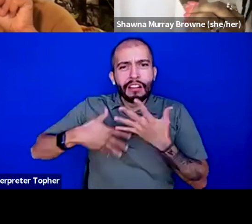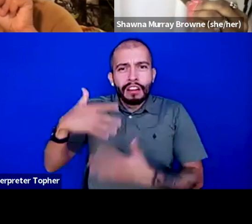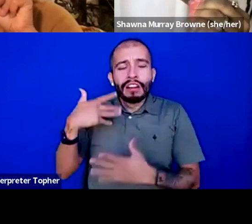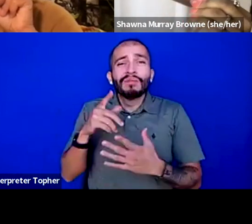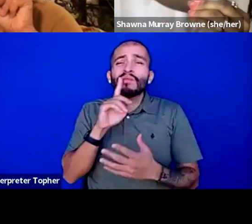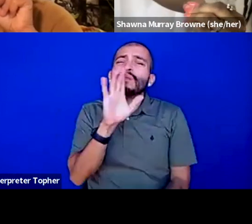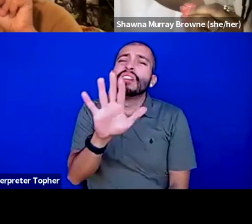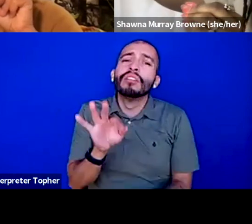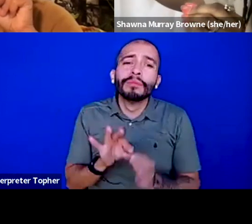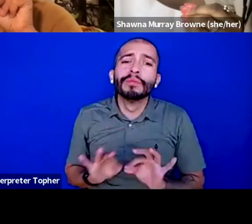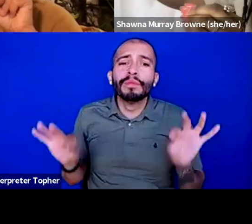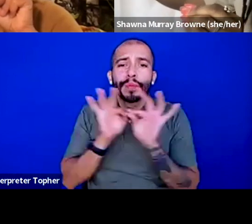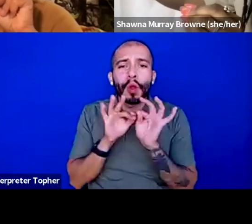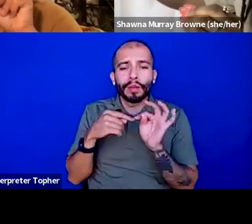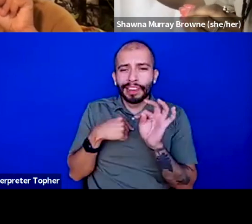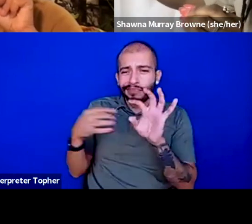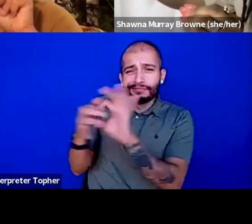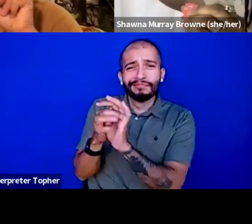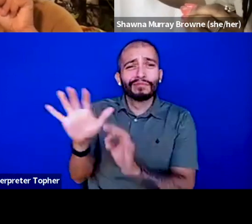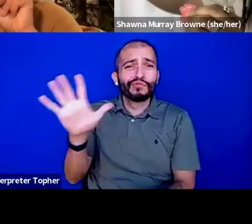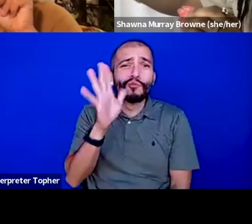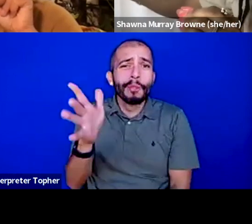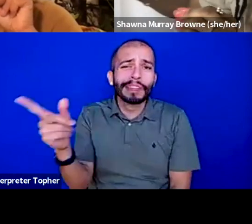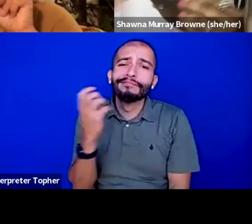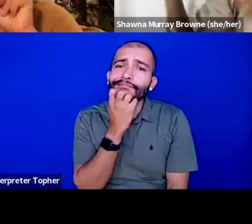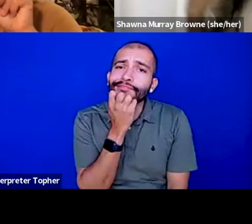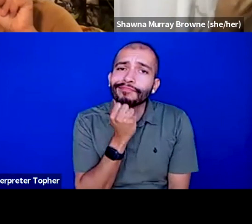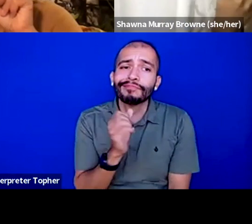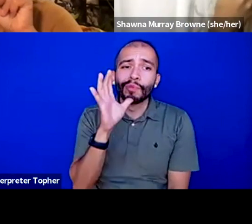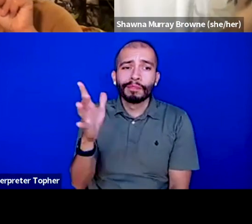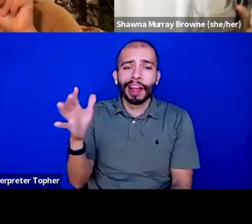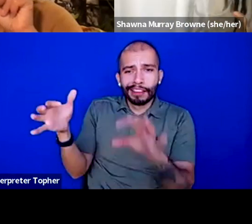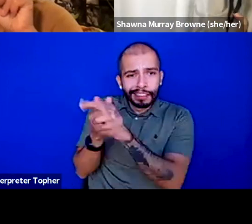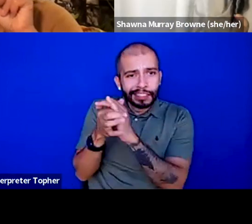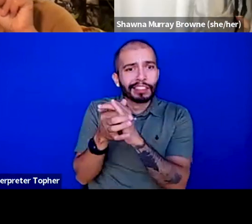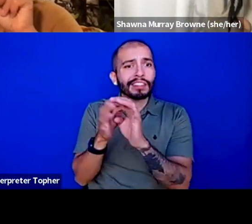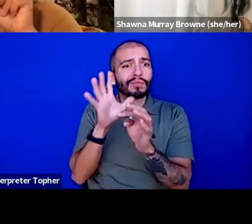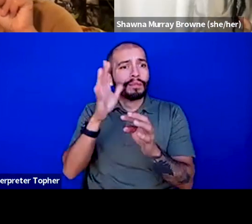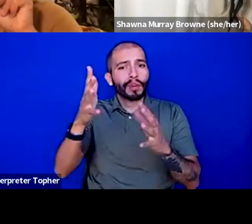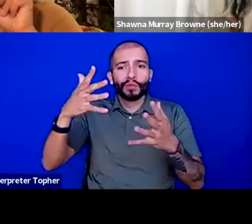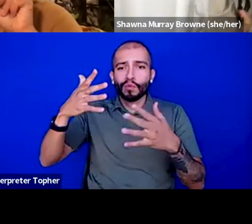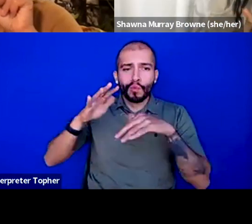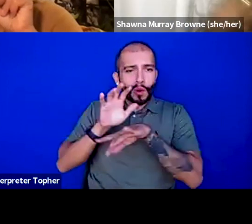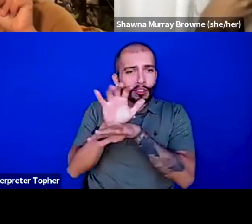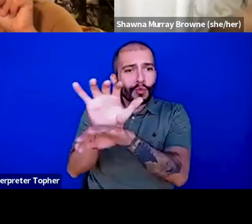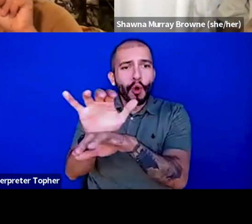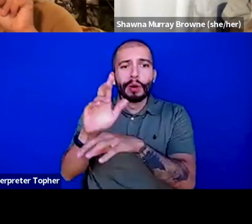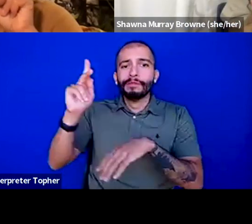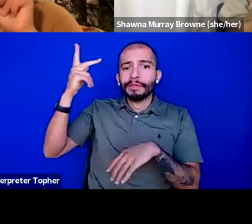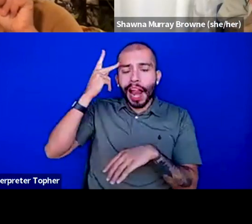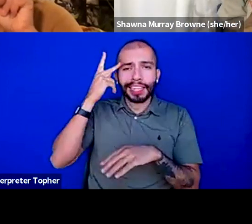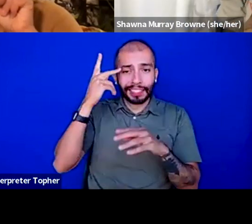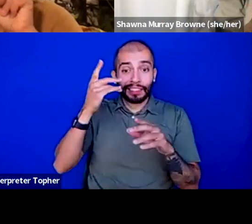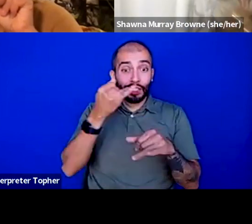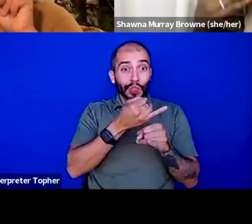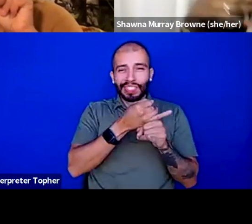organizing outside of the institution. So I might be advocating for Tristan